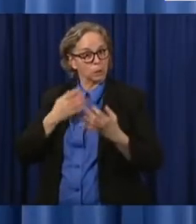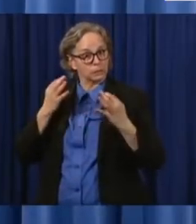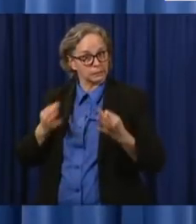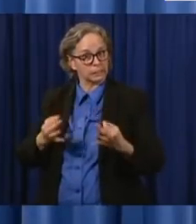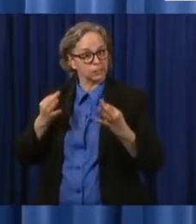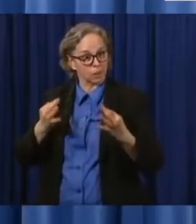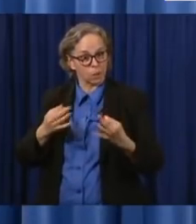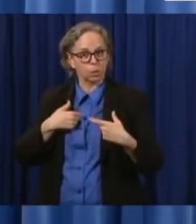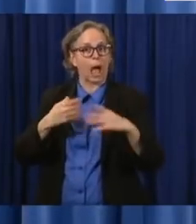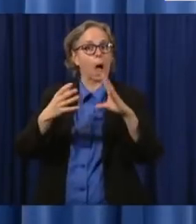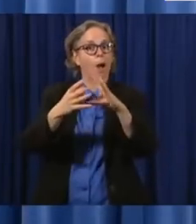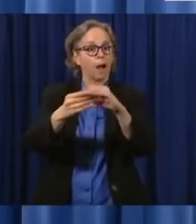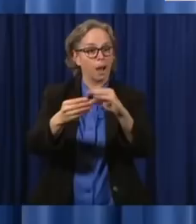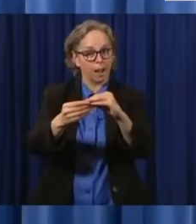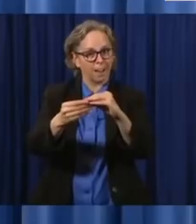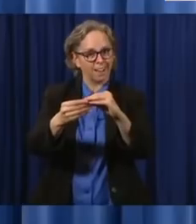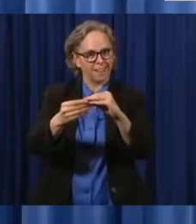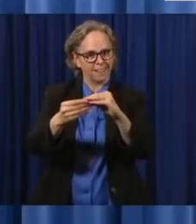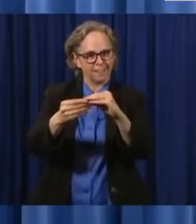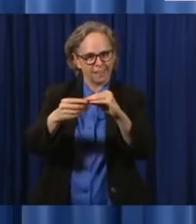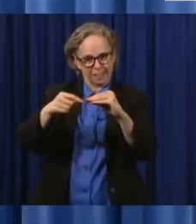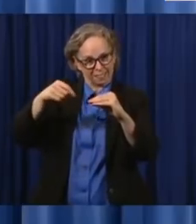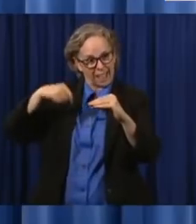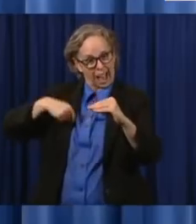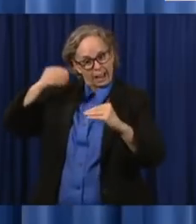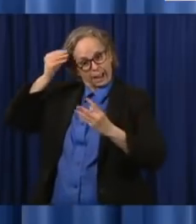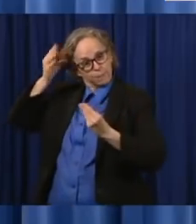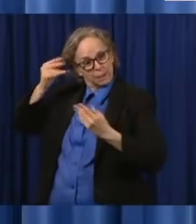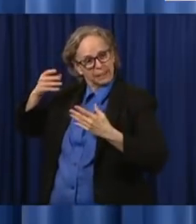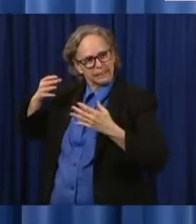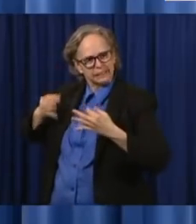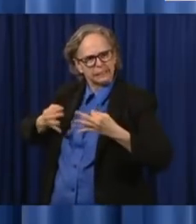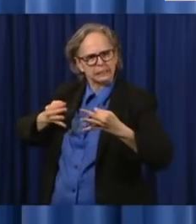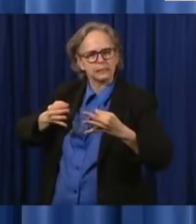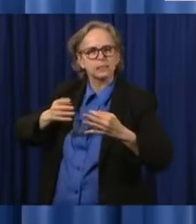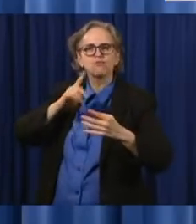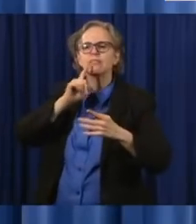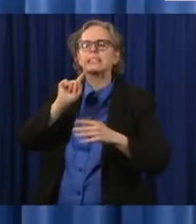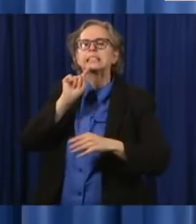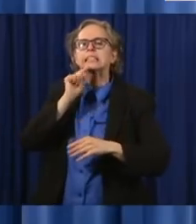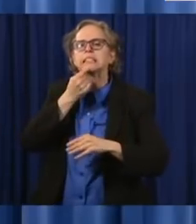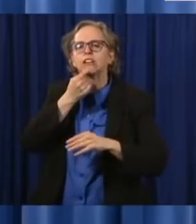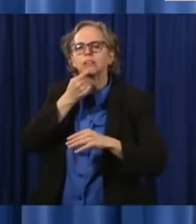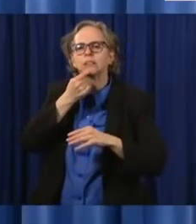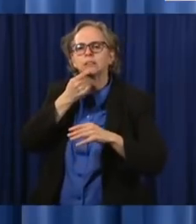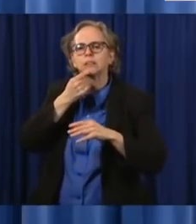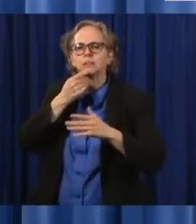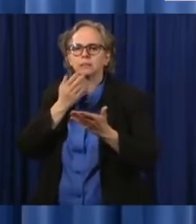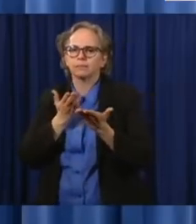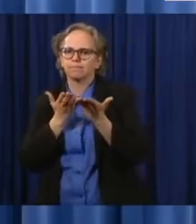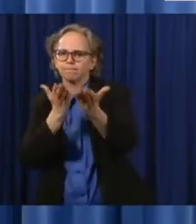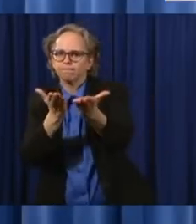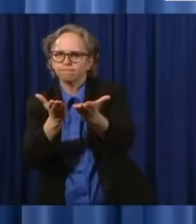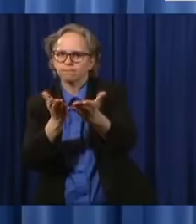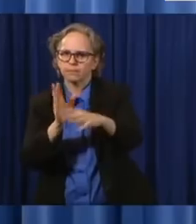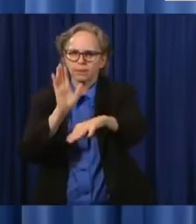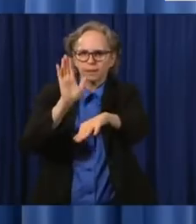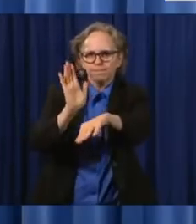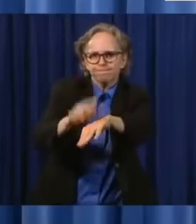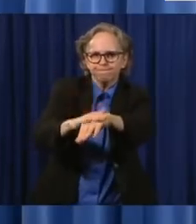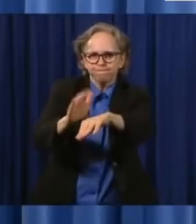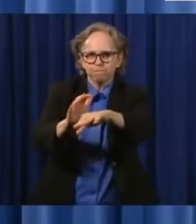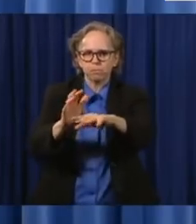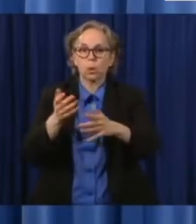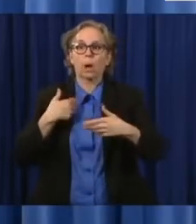just, very serious advice, and where we're asking people to use the